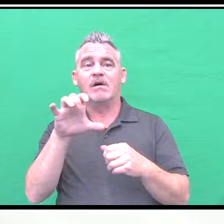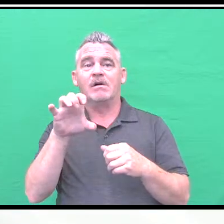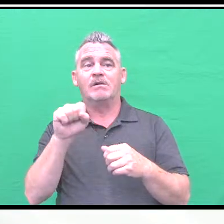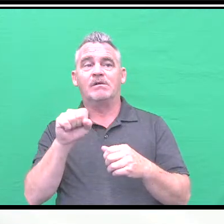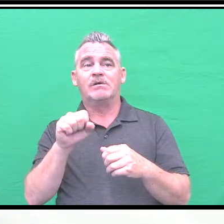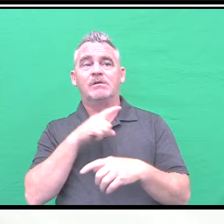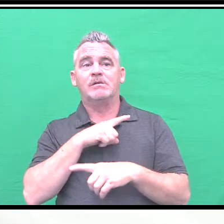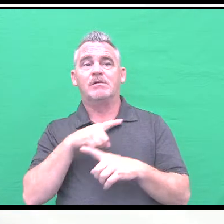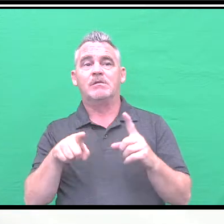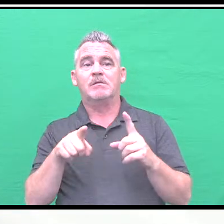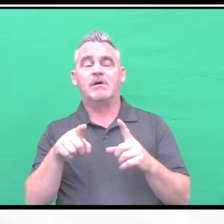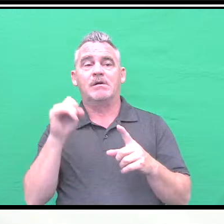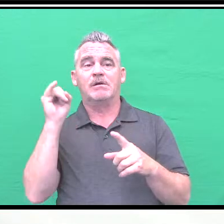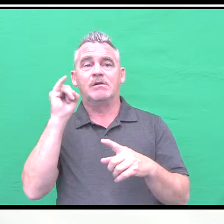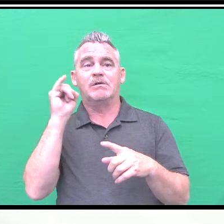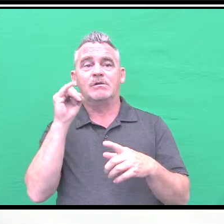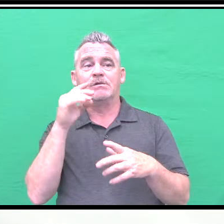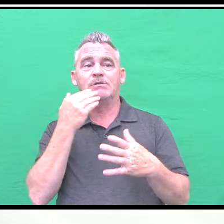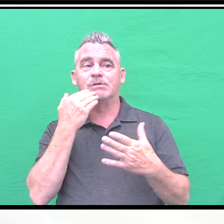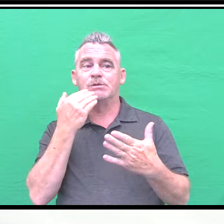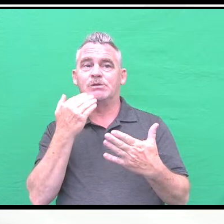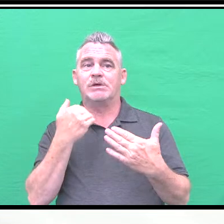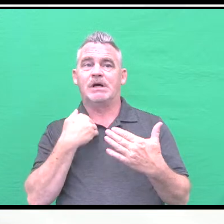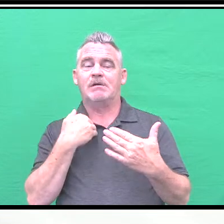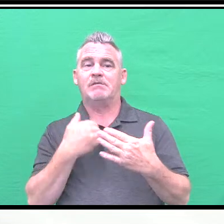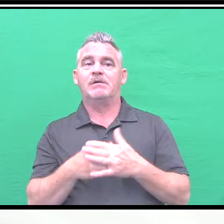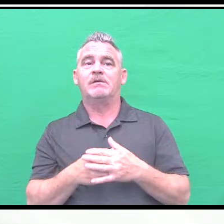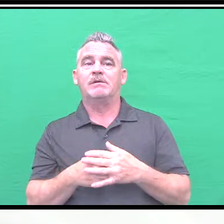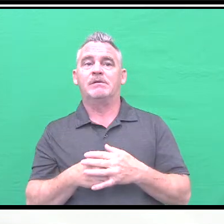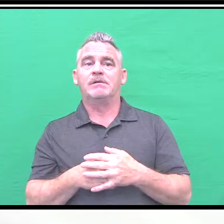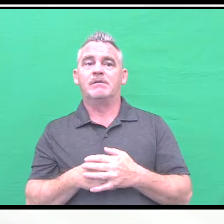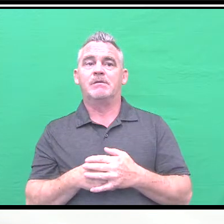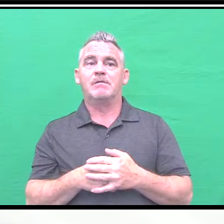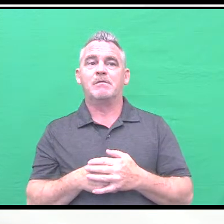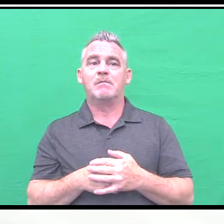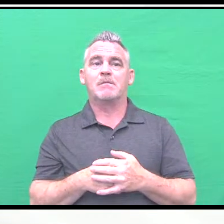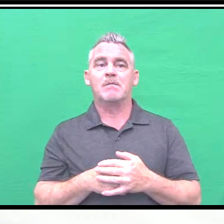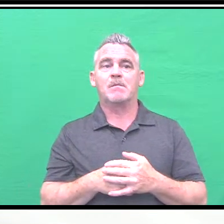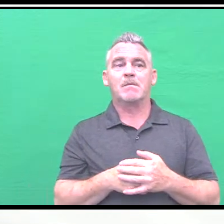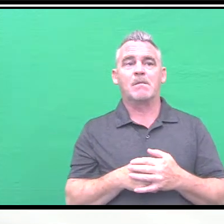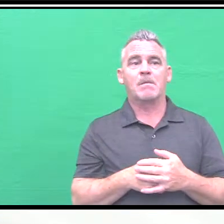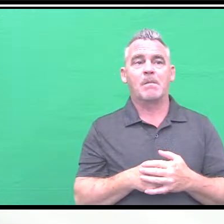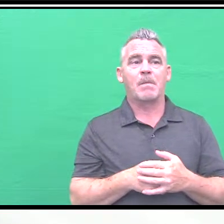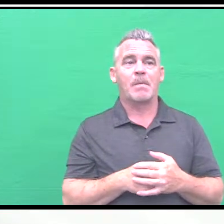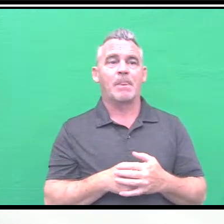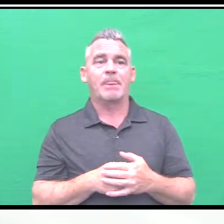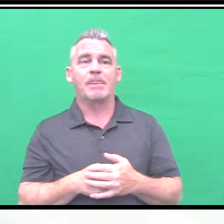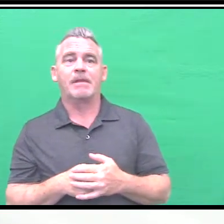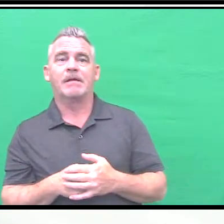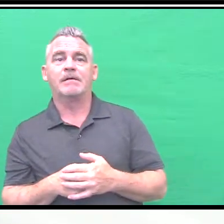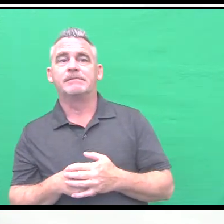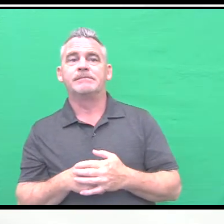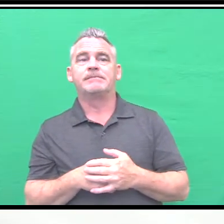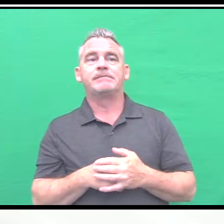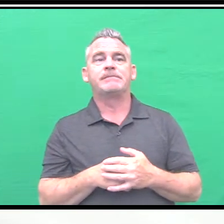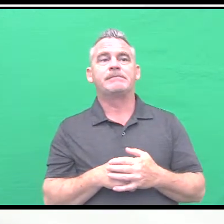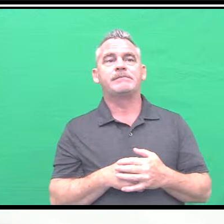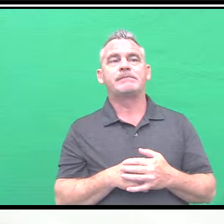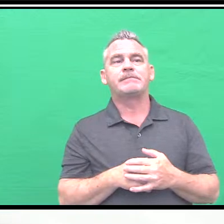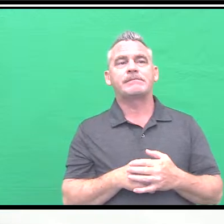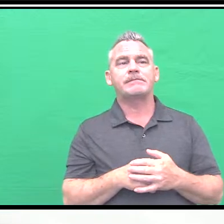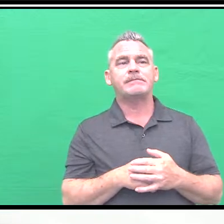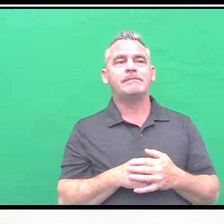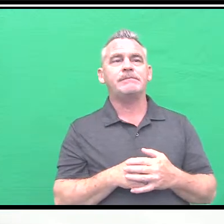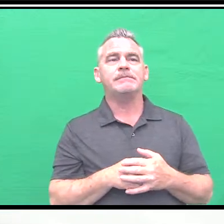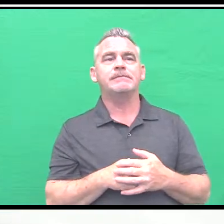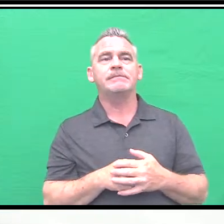coverage declarations provides up to $10 million for data breach of what's considered valuable papers or records such